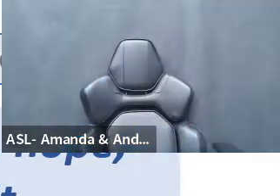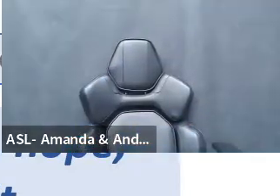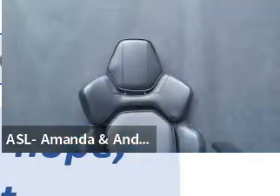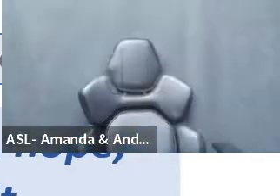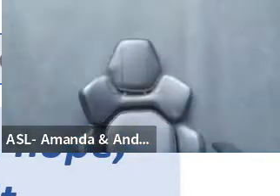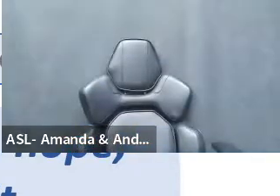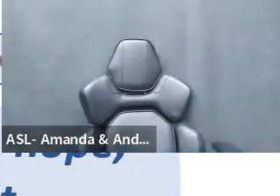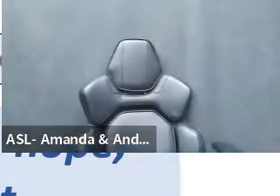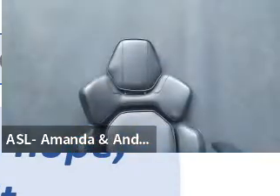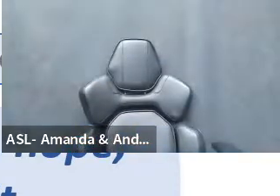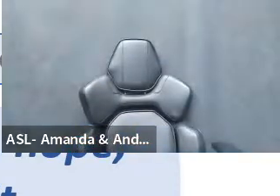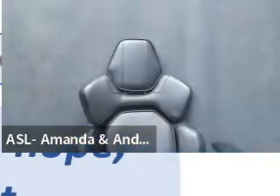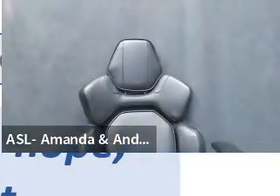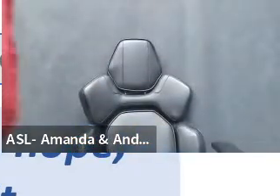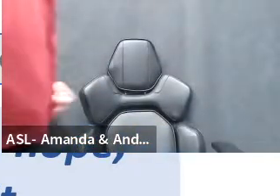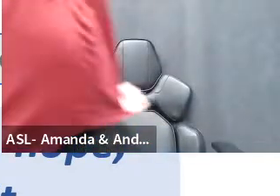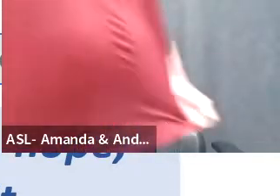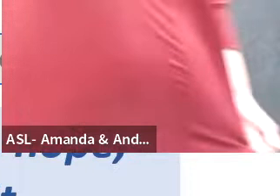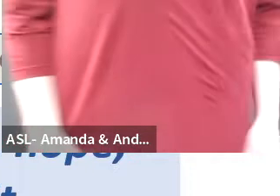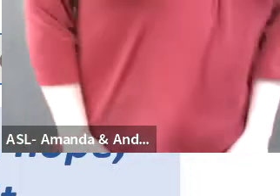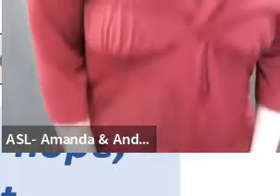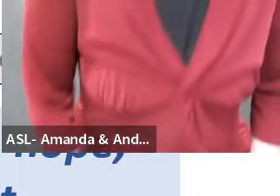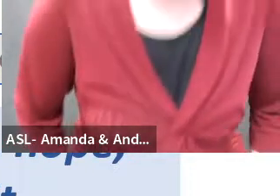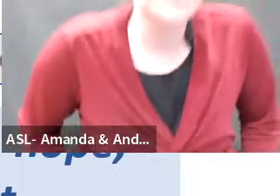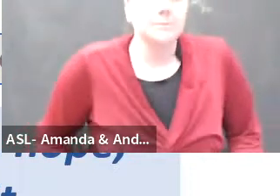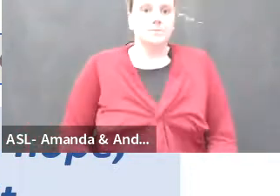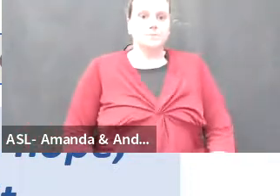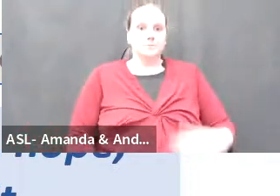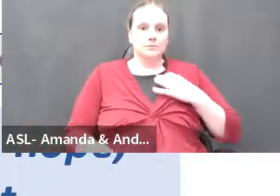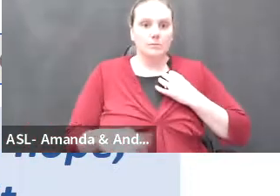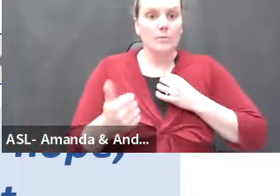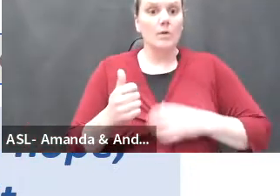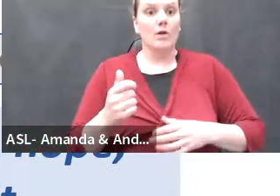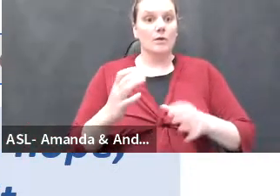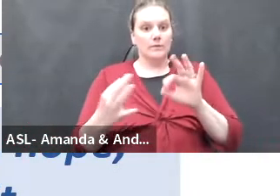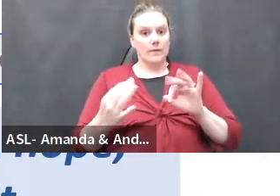Any other feedback from steering committee members?